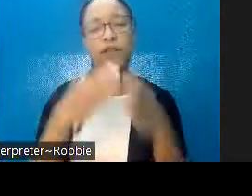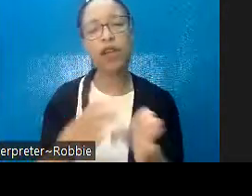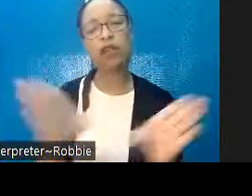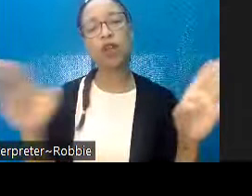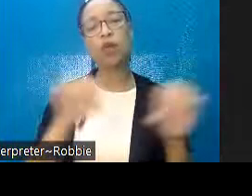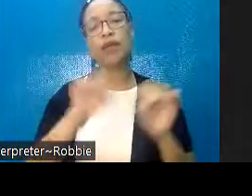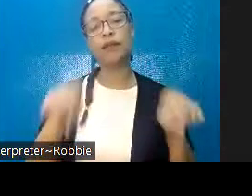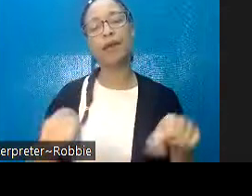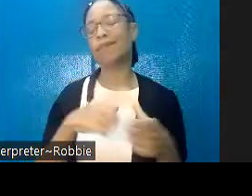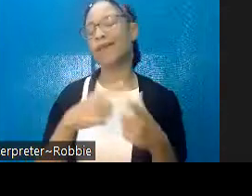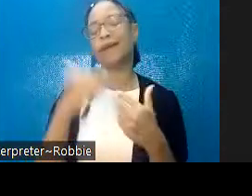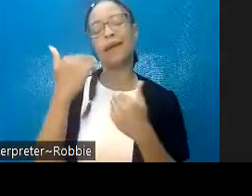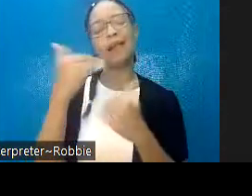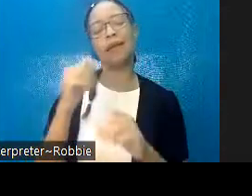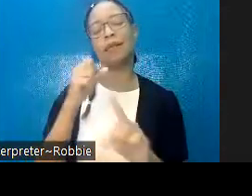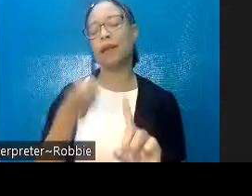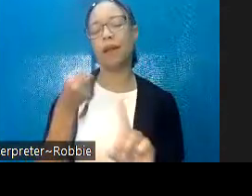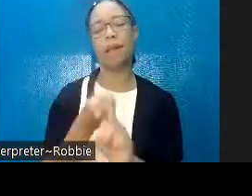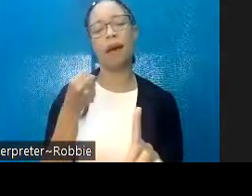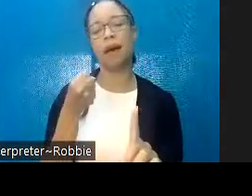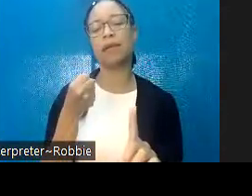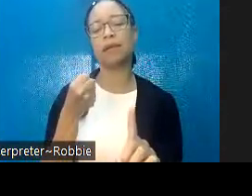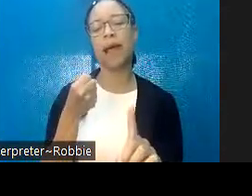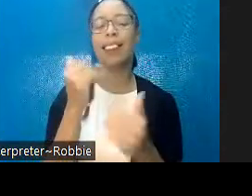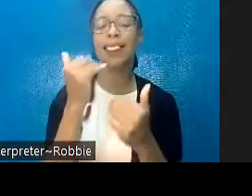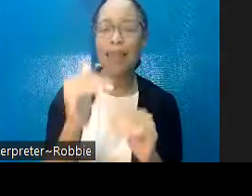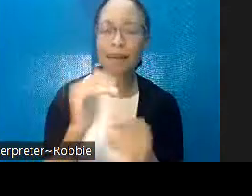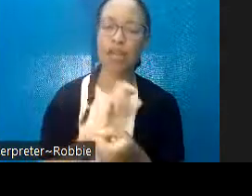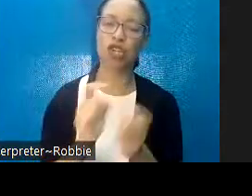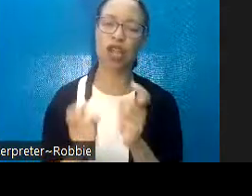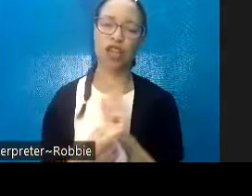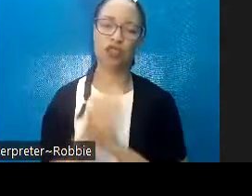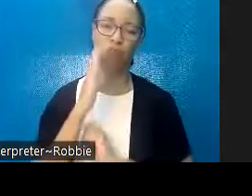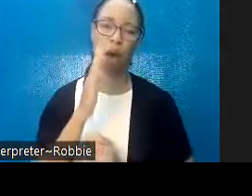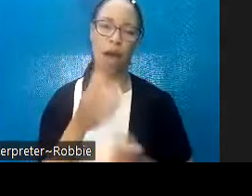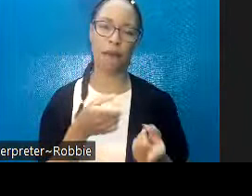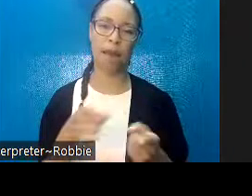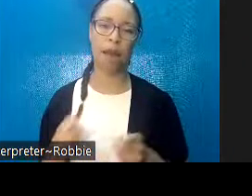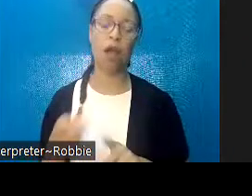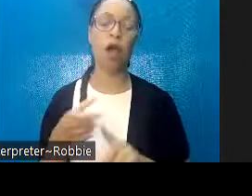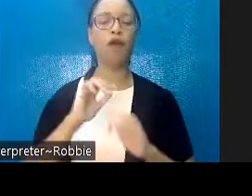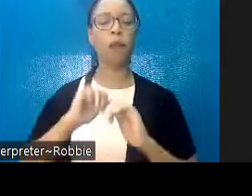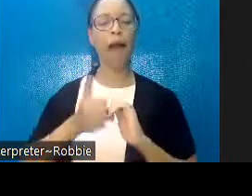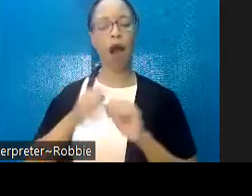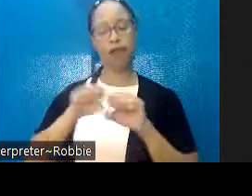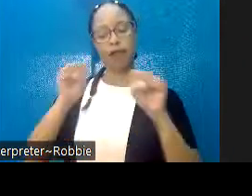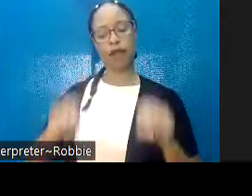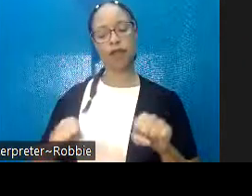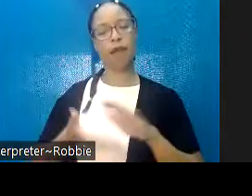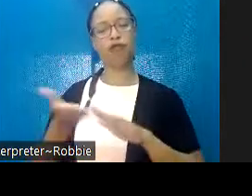very limited impact, very limited change, right, from the way that the system is currently